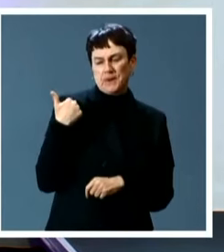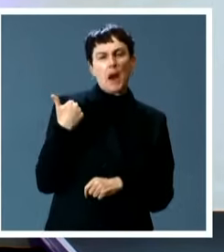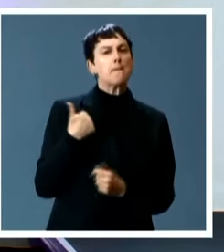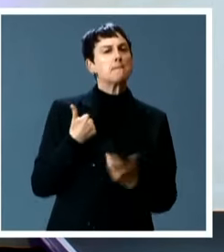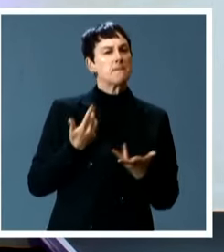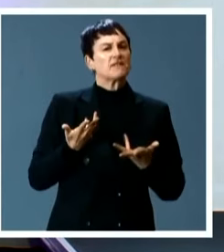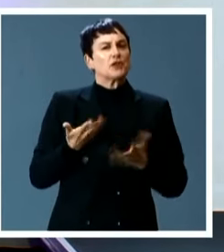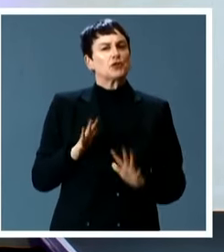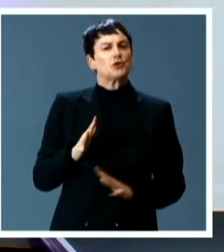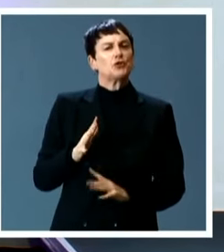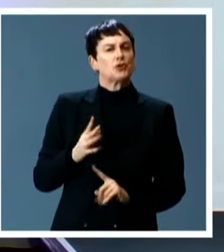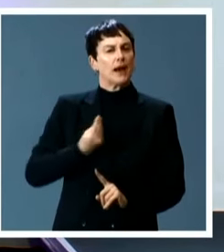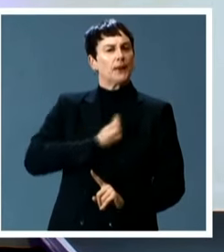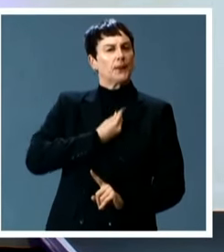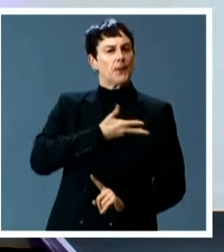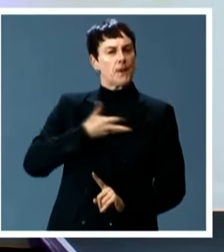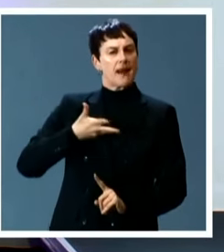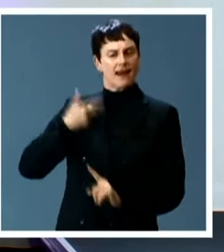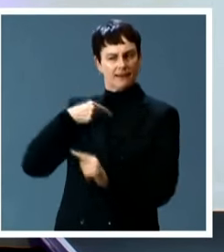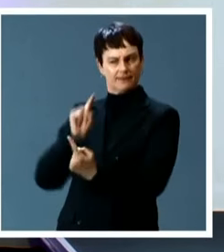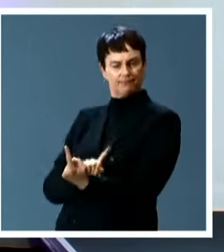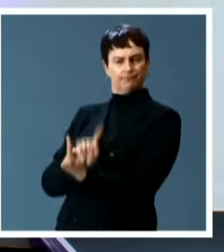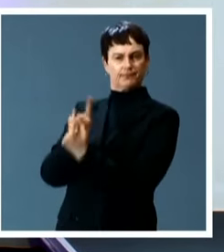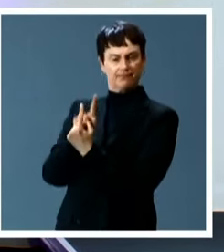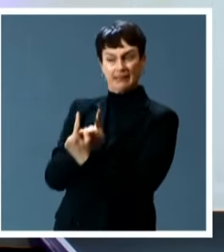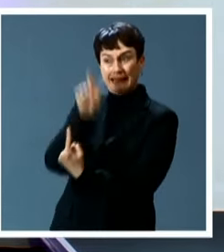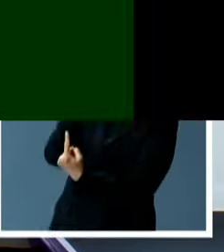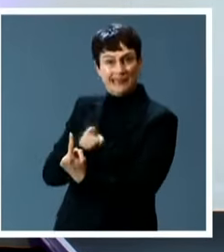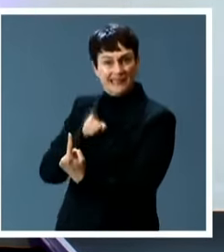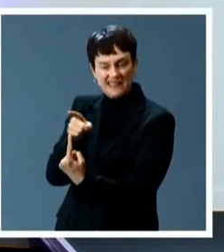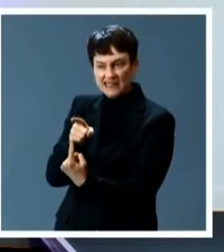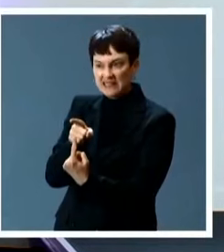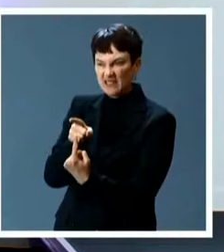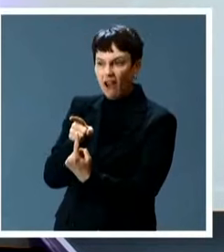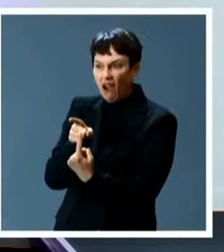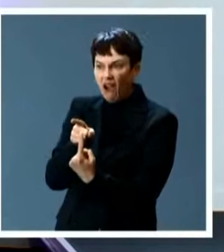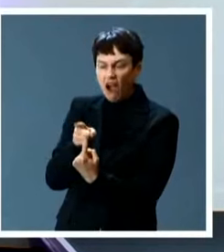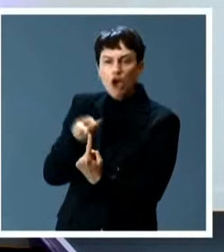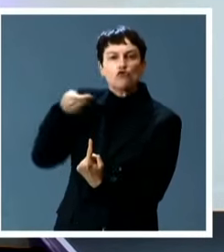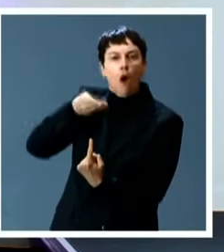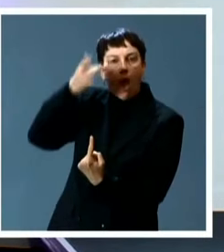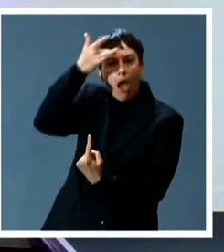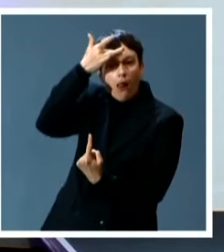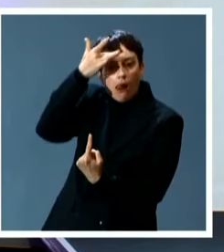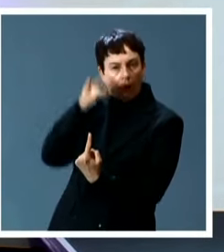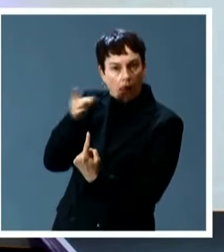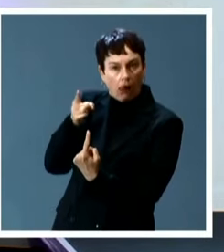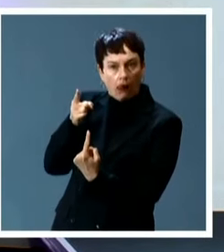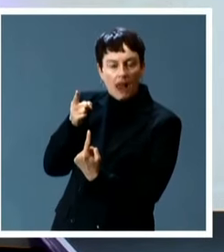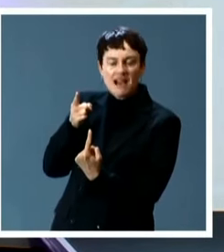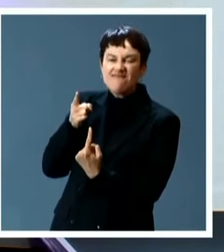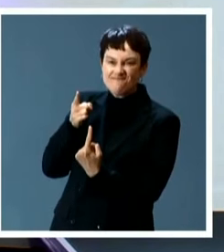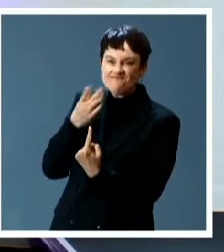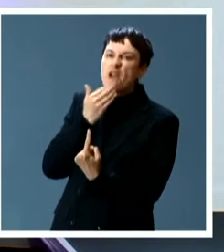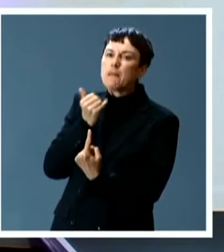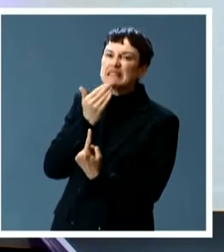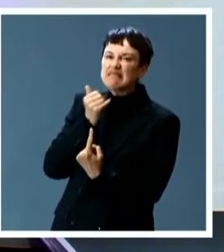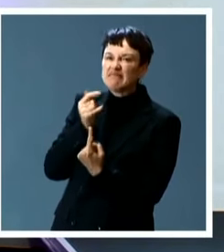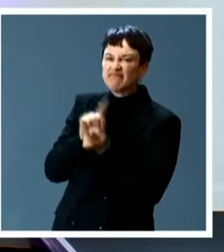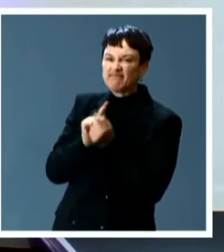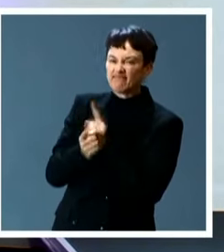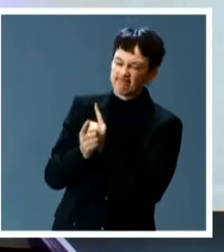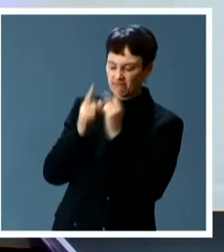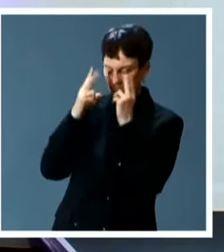here in Johannesburg who had lost her sight due to diabetes complications and could not